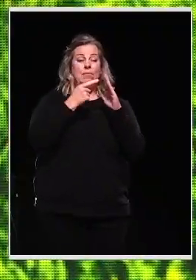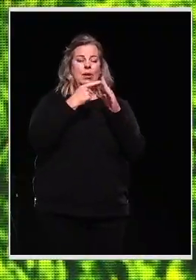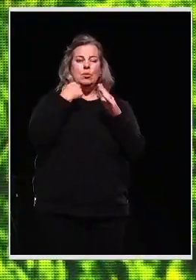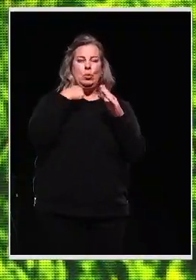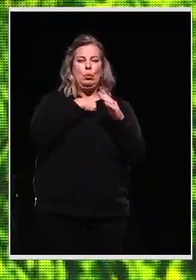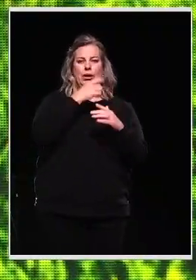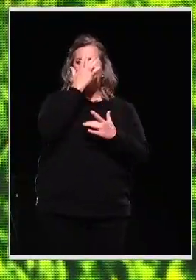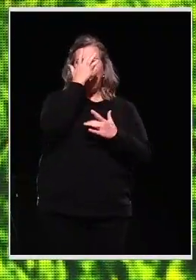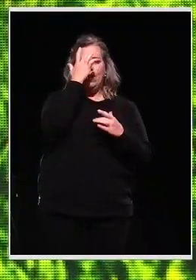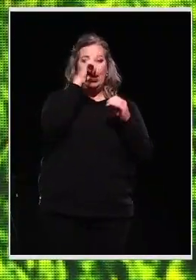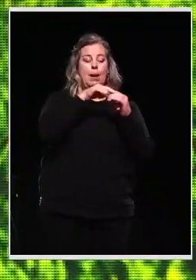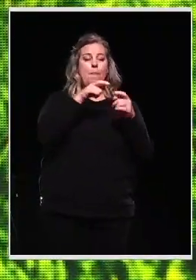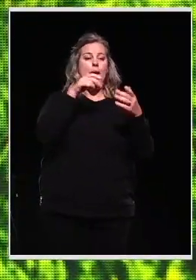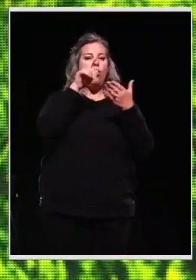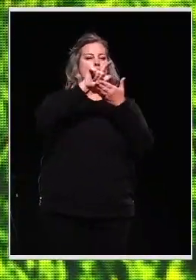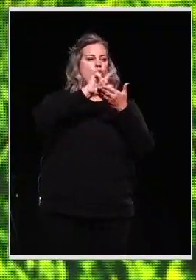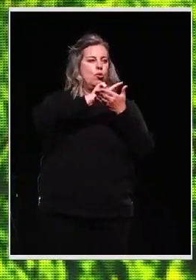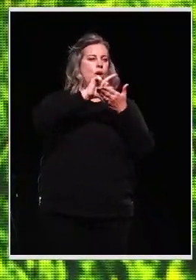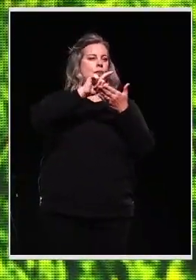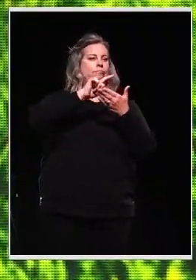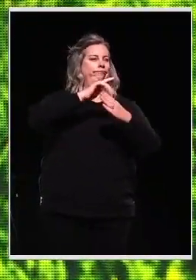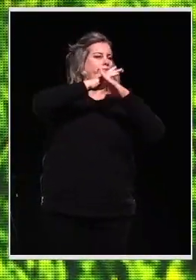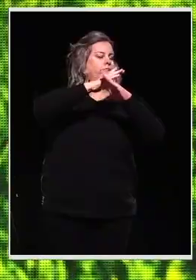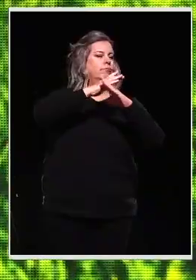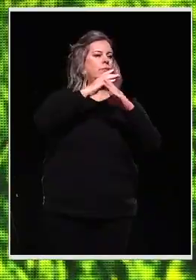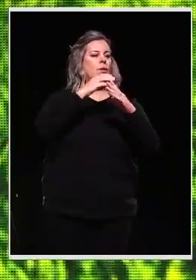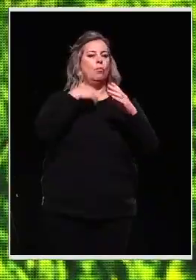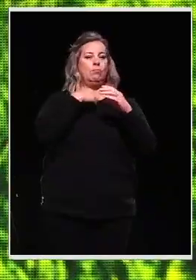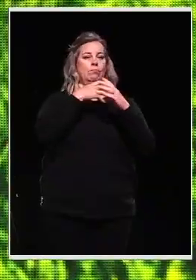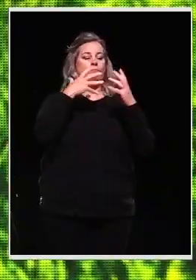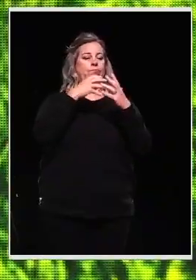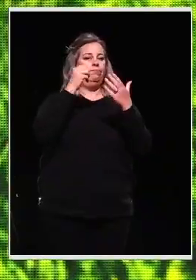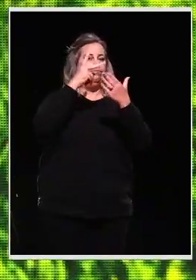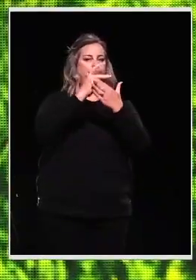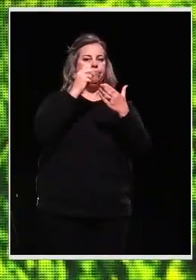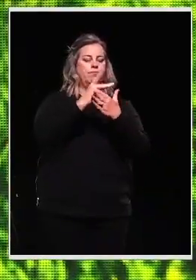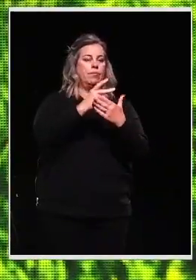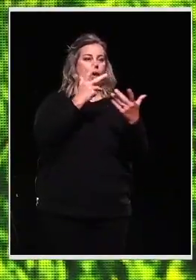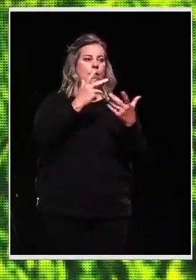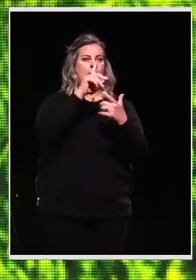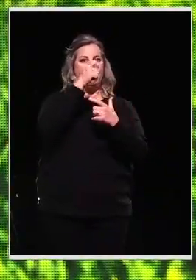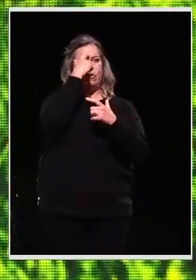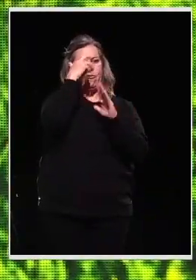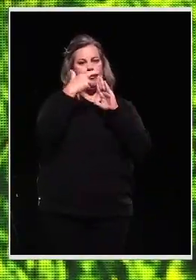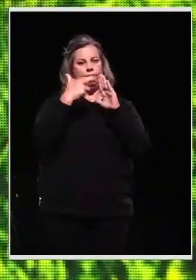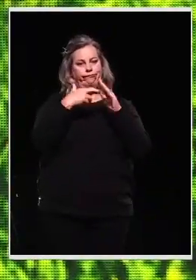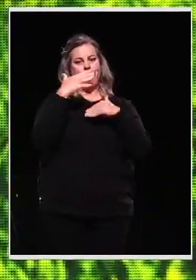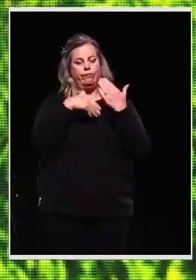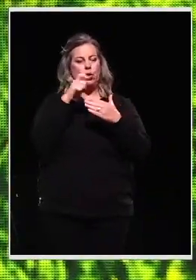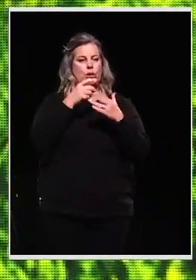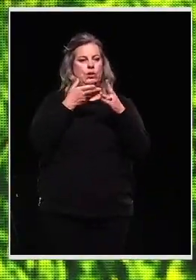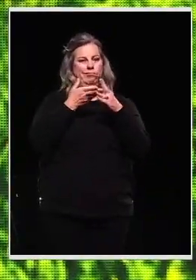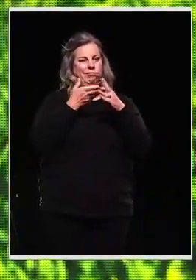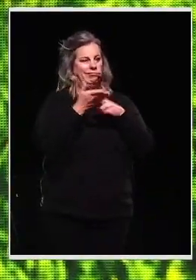the key constraint that unlocks an innovation. But there's a lot of approval and there's a lot of bureaucracy that you have to work through